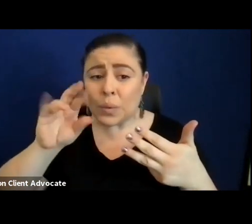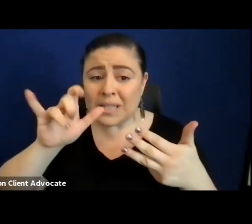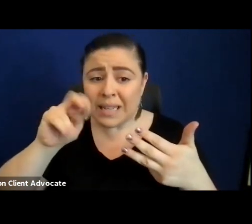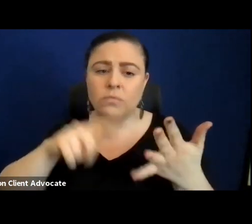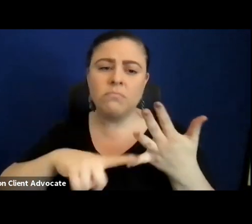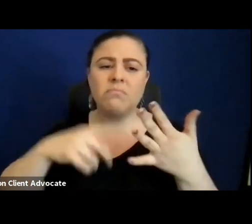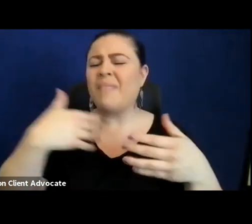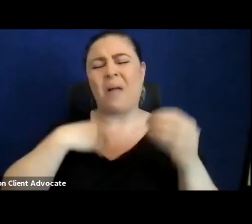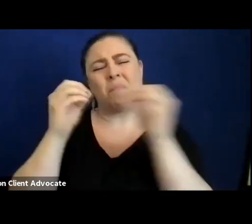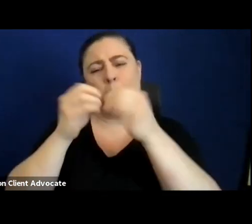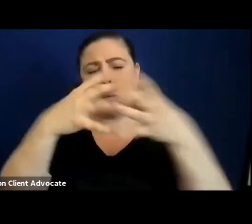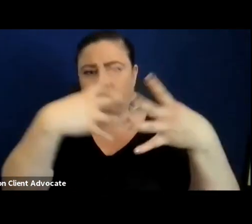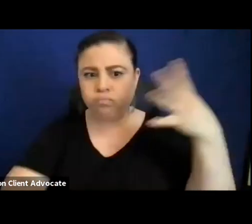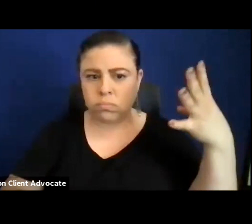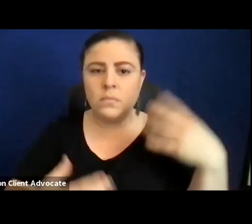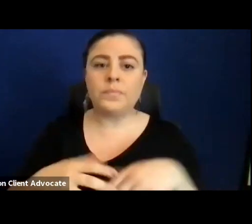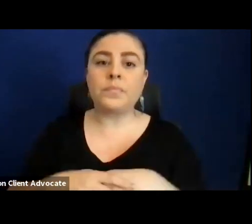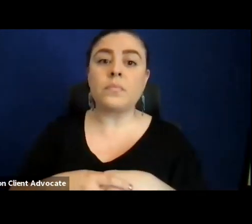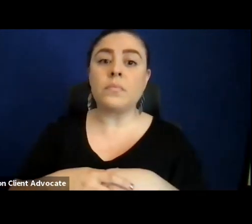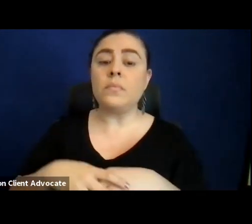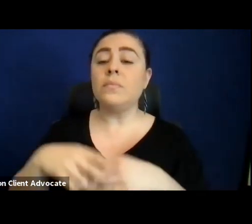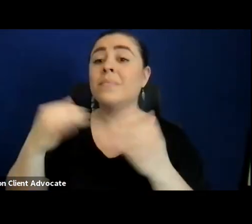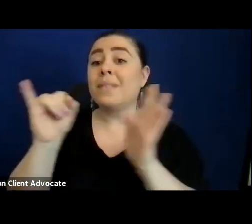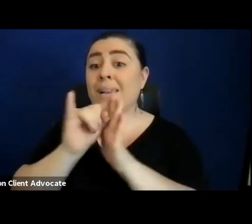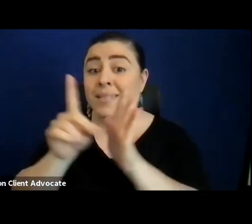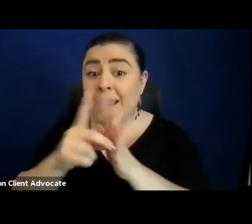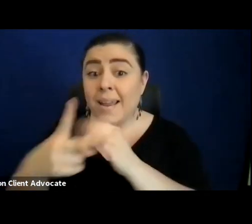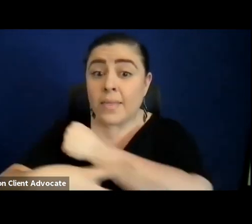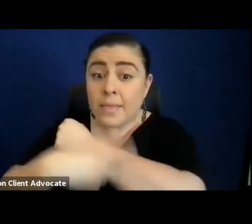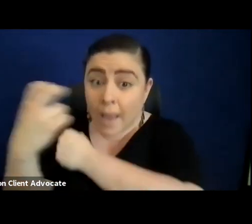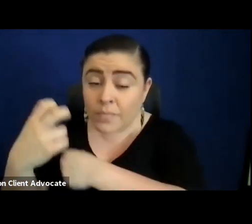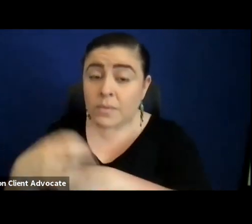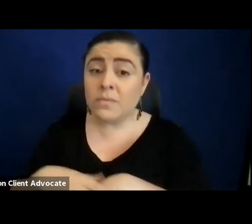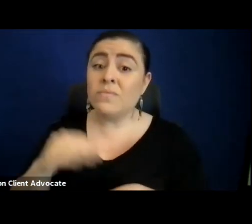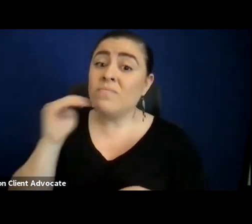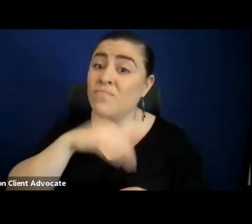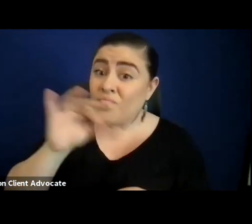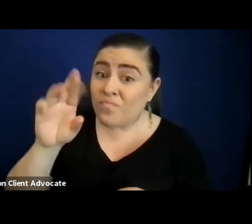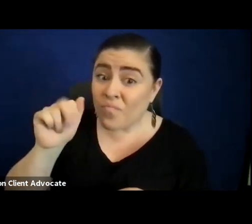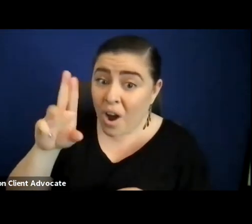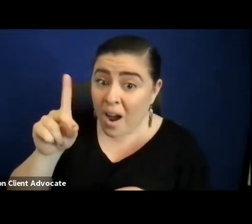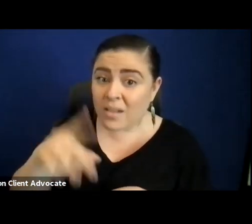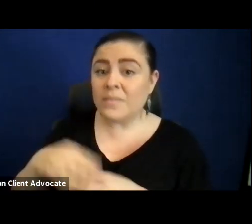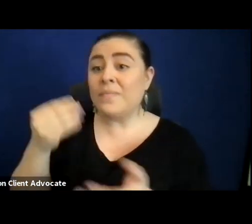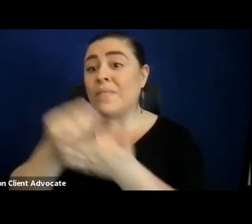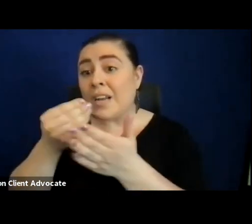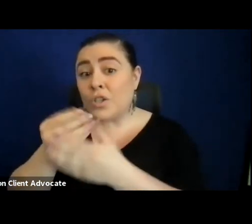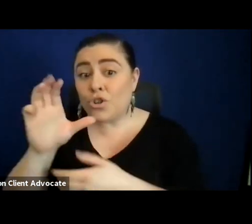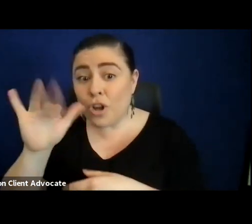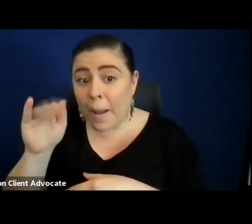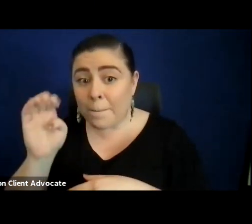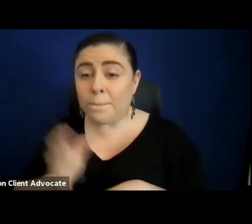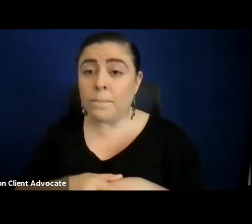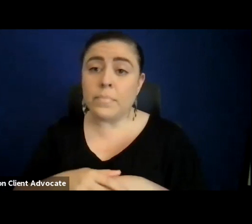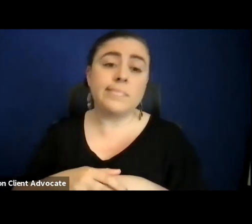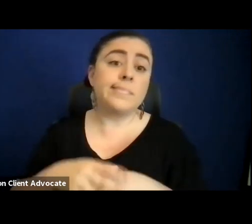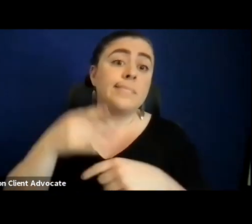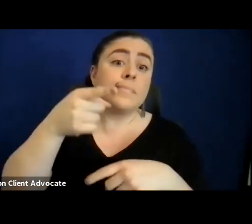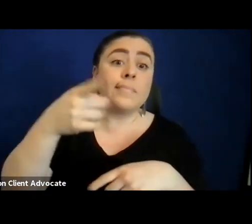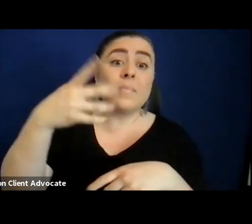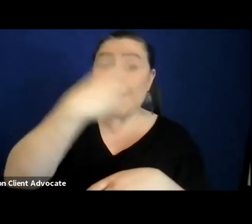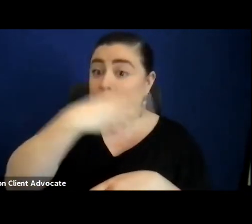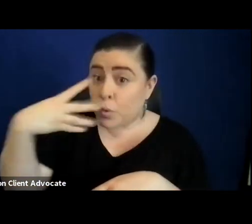gender, sexual orientation, and there's others as well. Identity theft, fraud,